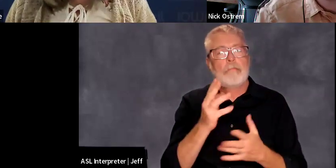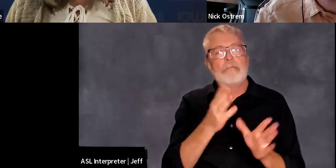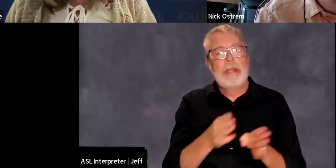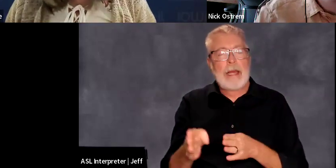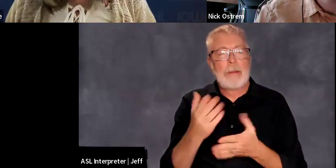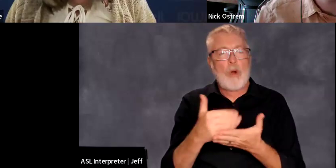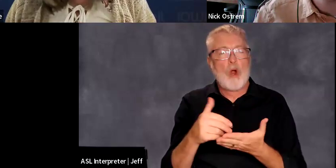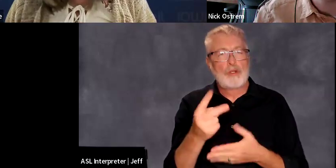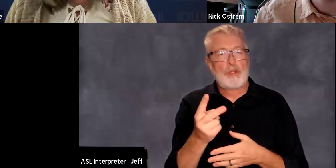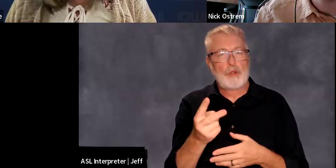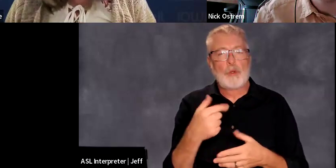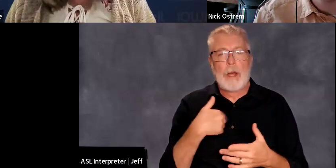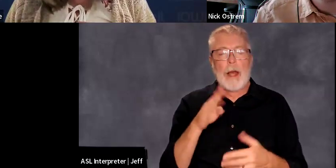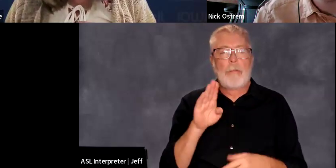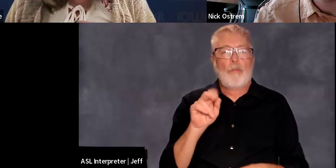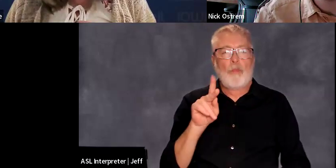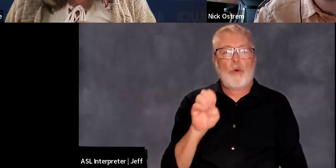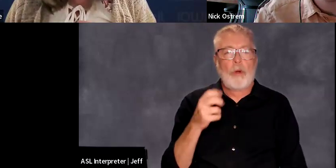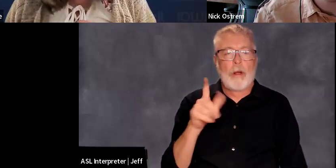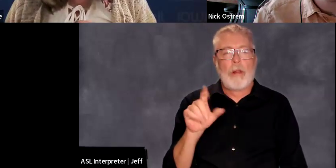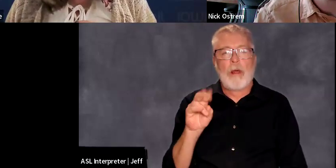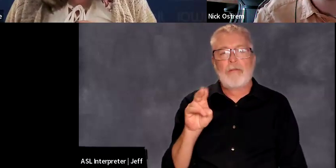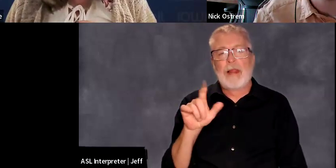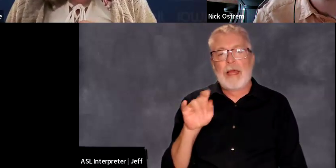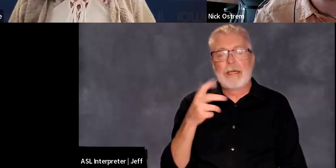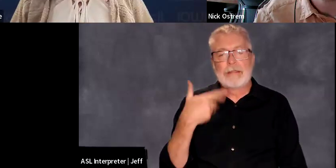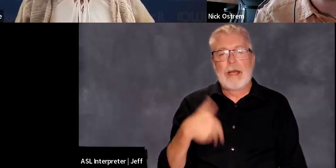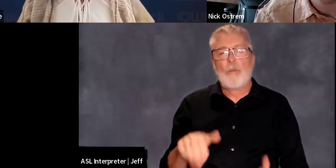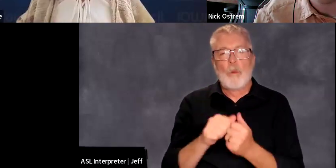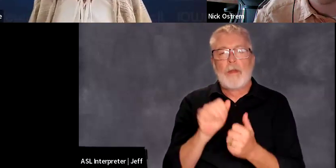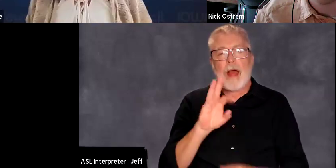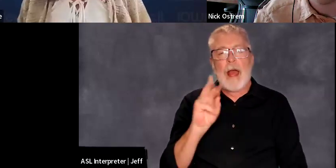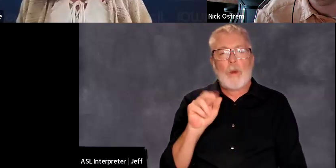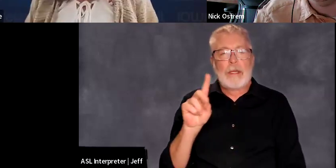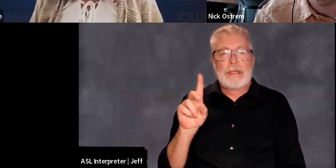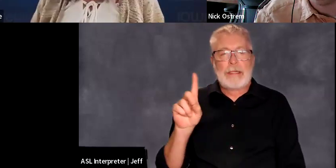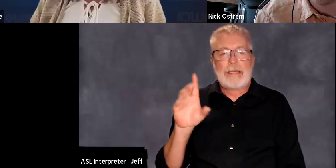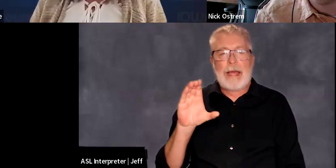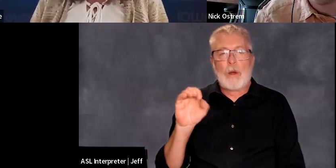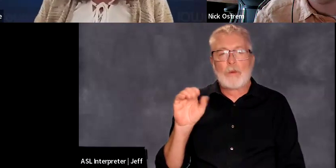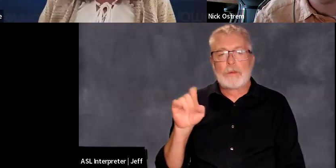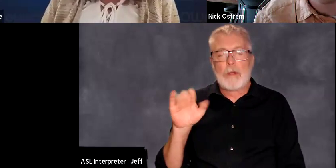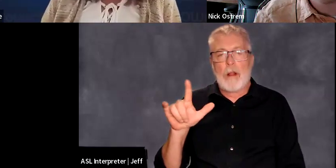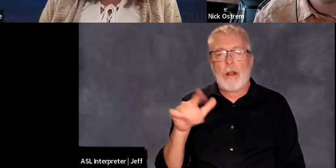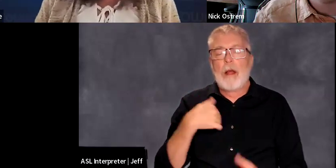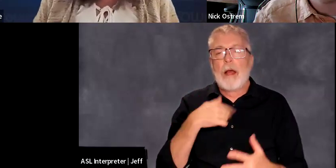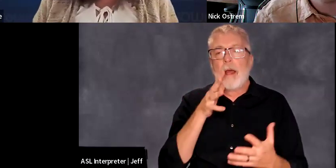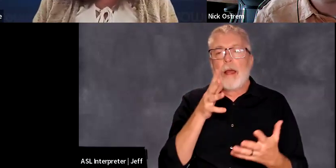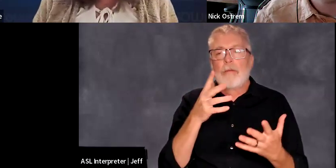I'm Brooke Lovelace. I'm with the Iowa Developmental Disabilities Council. Just a couple of housekeeping things. We do